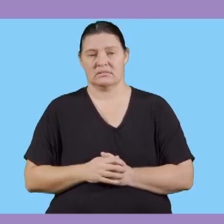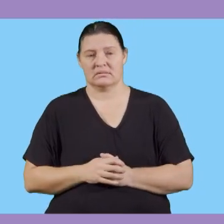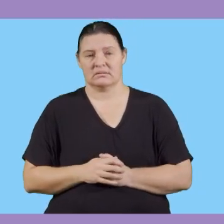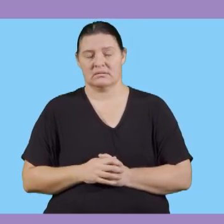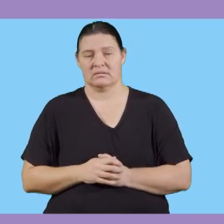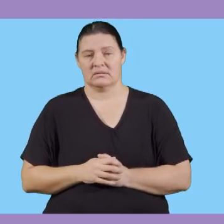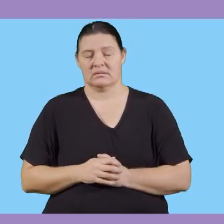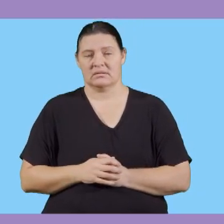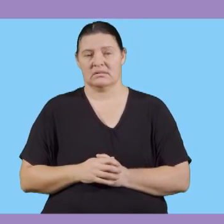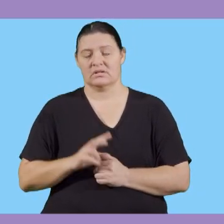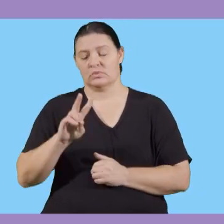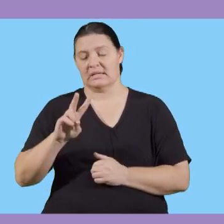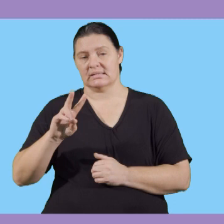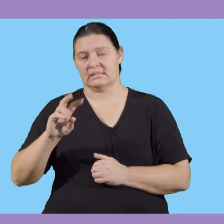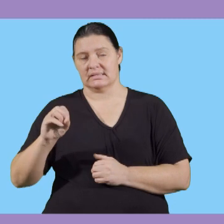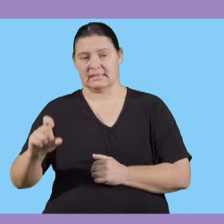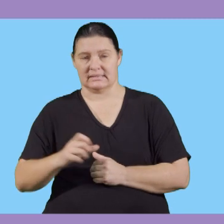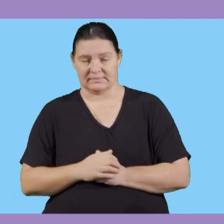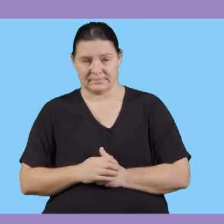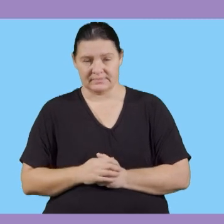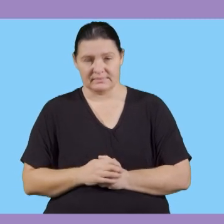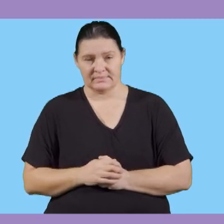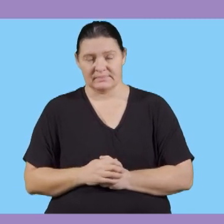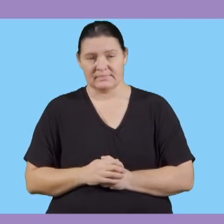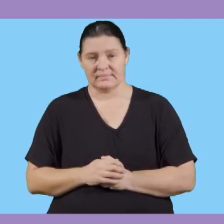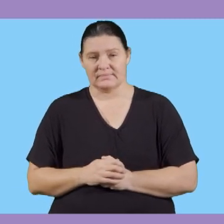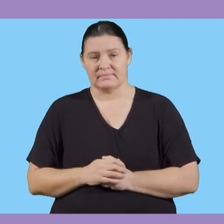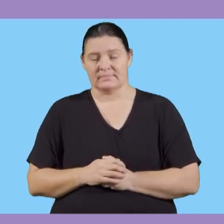156 rands and 20 cents.